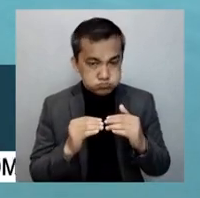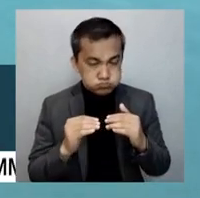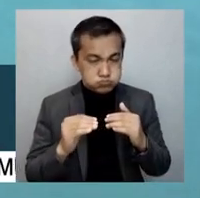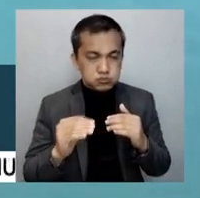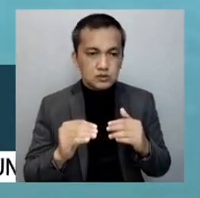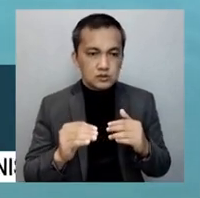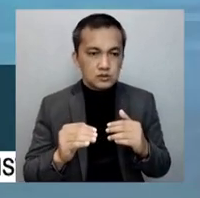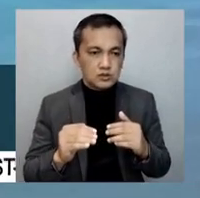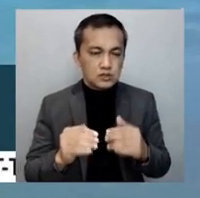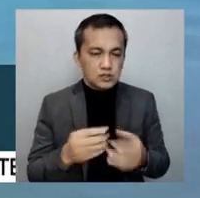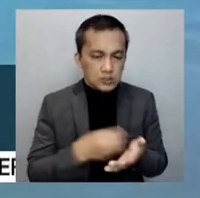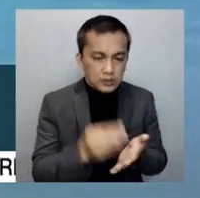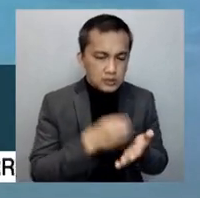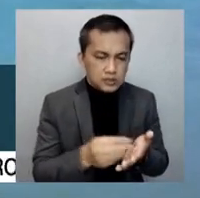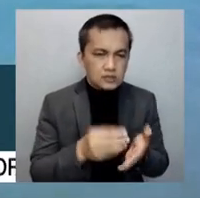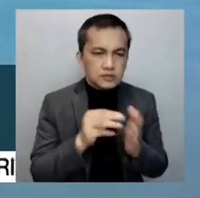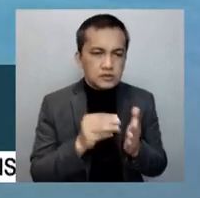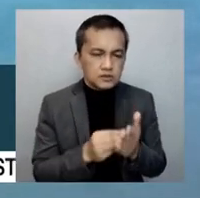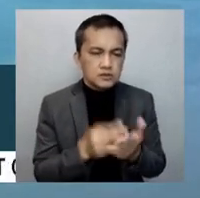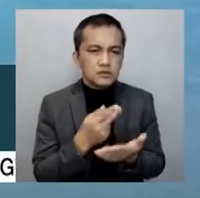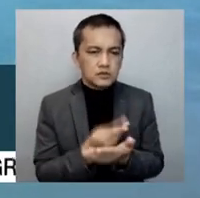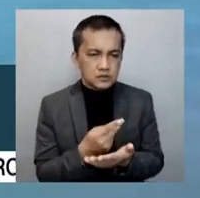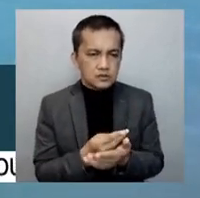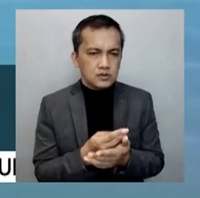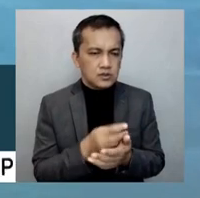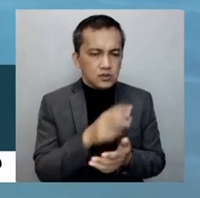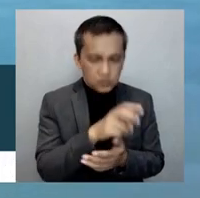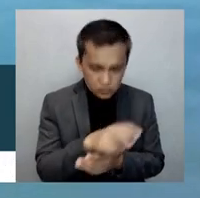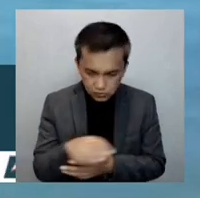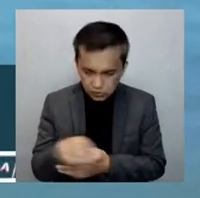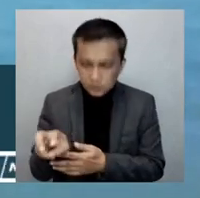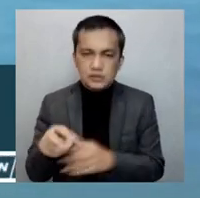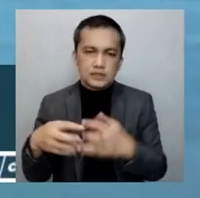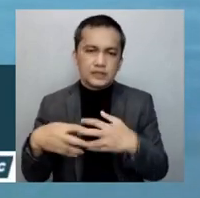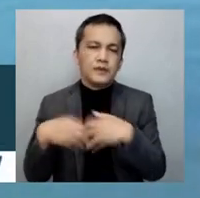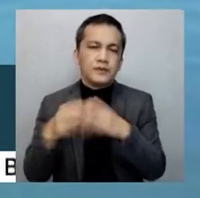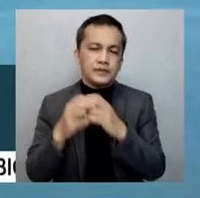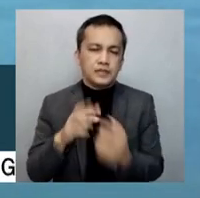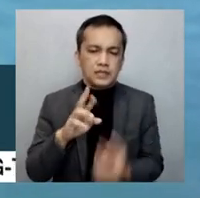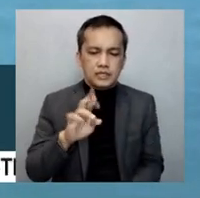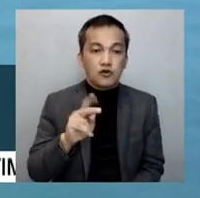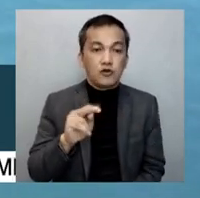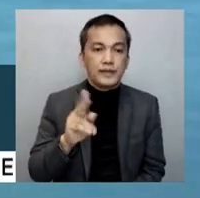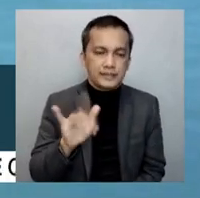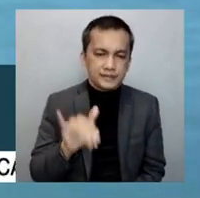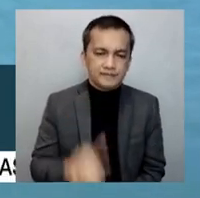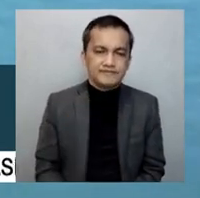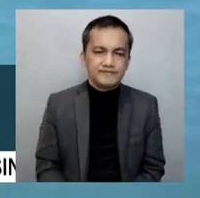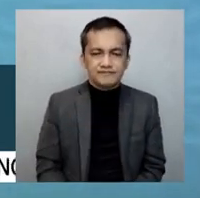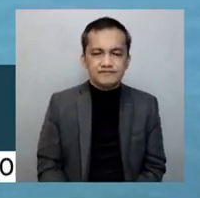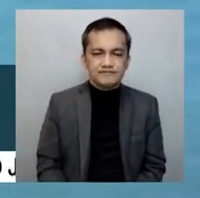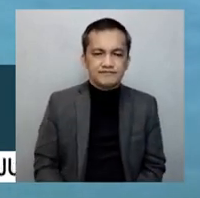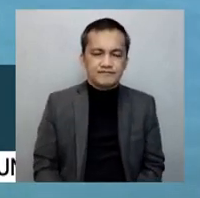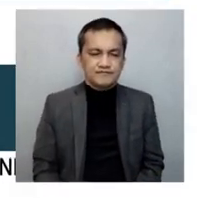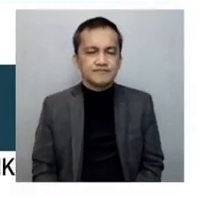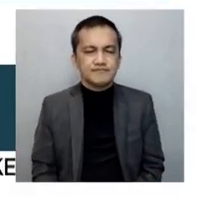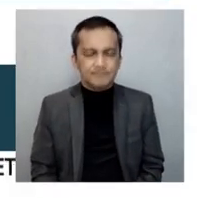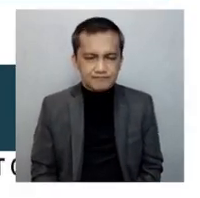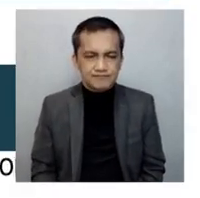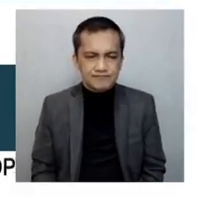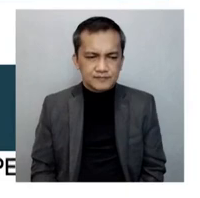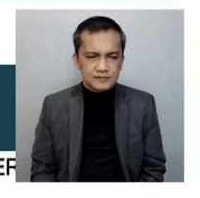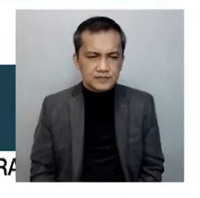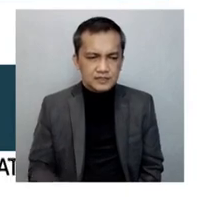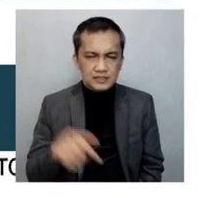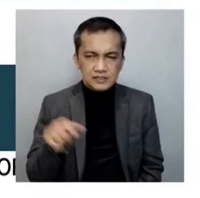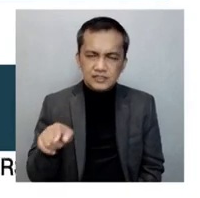millions of pesos in response, we shift that to recovery. Governor, there was also another point that